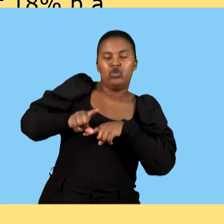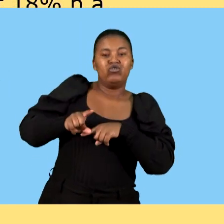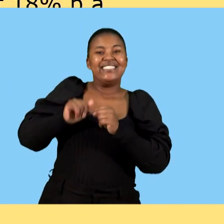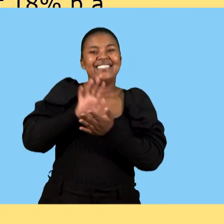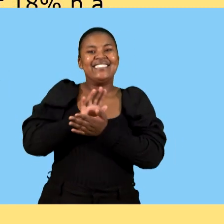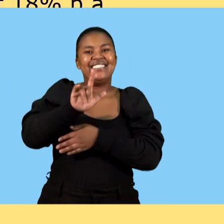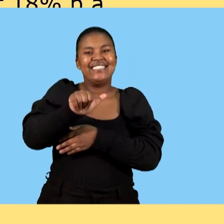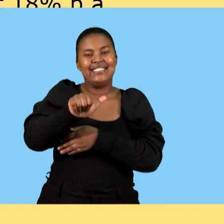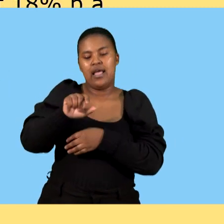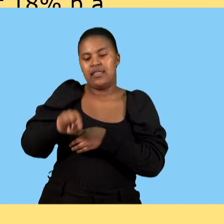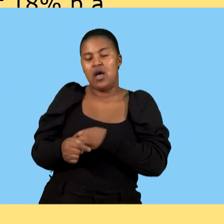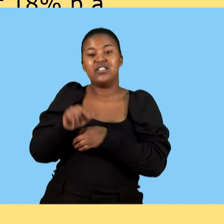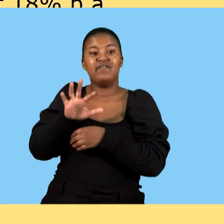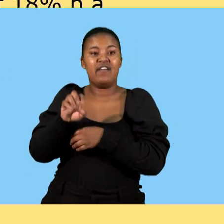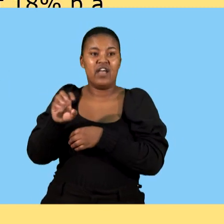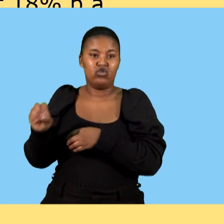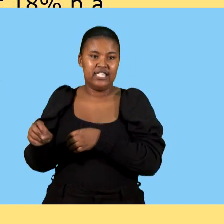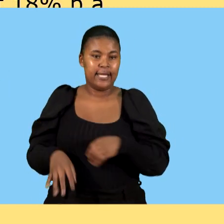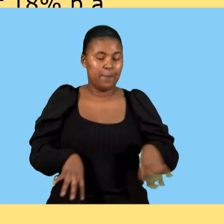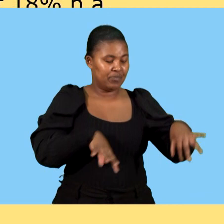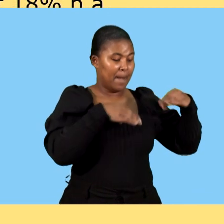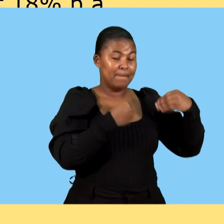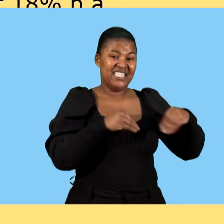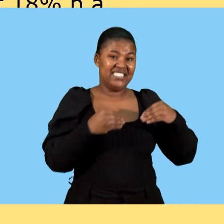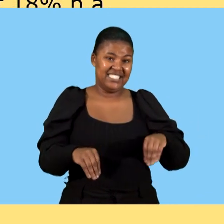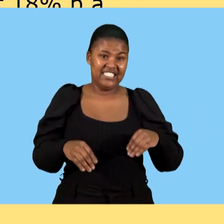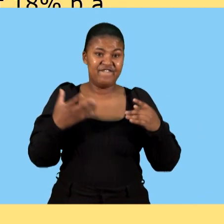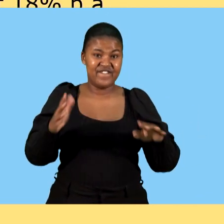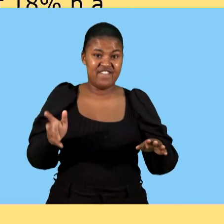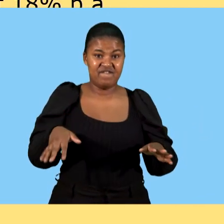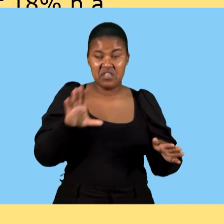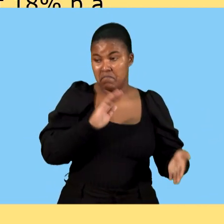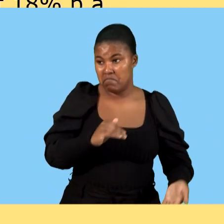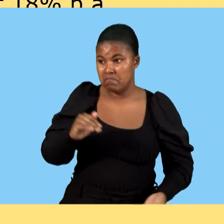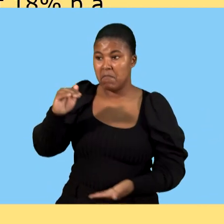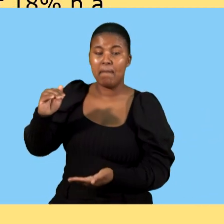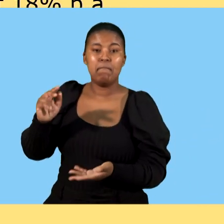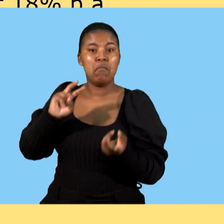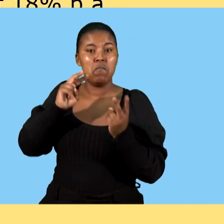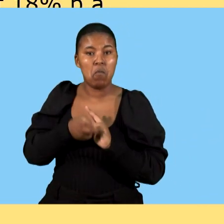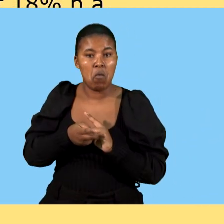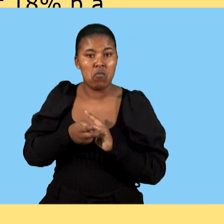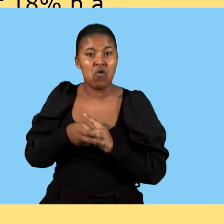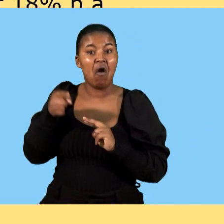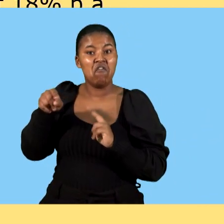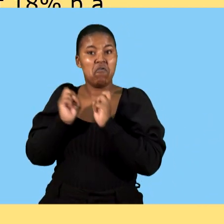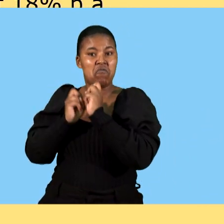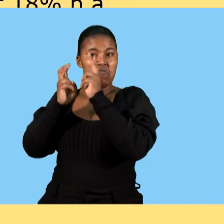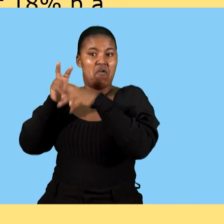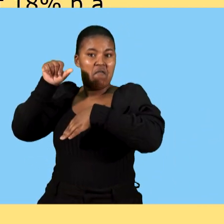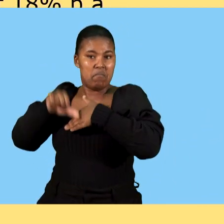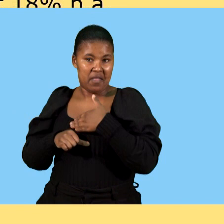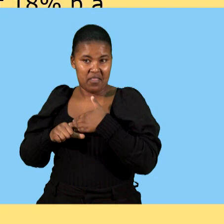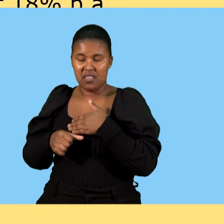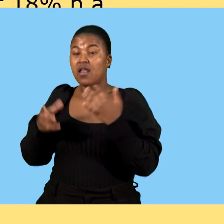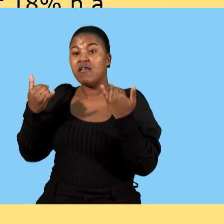adjustment, the business received the loan at the beginning of the financial year. That means we have had the loan for 12 months. Interest on the